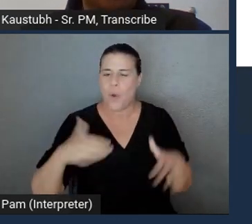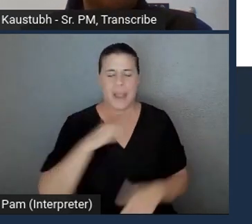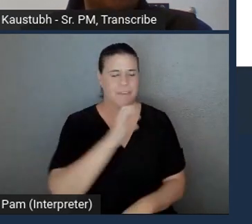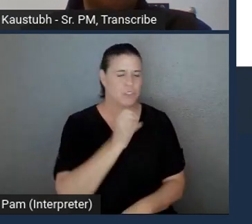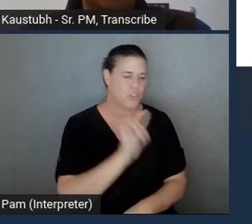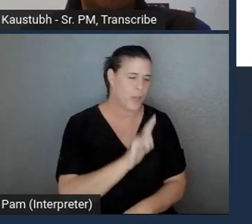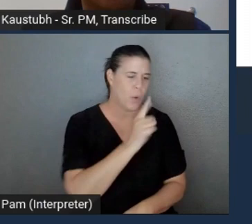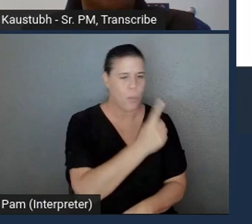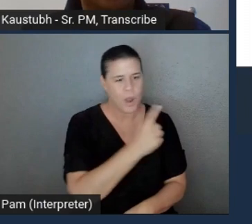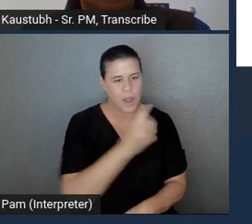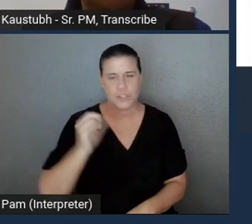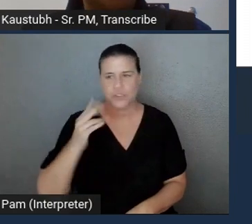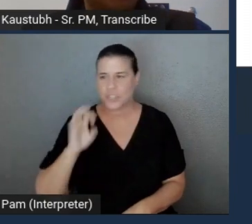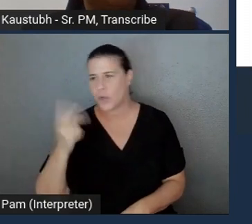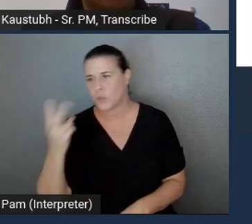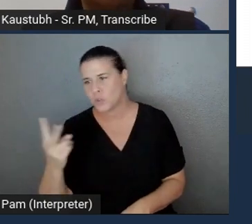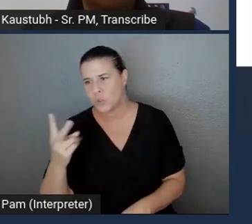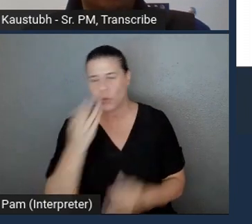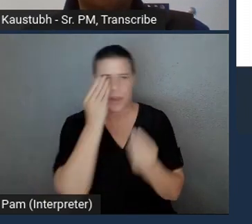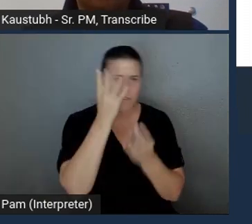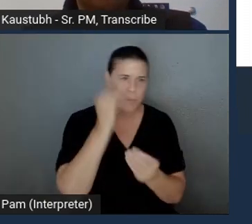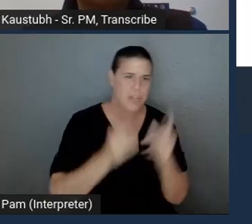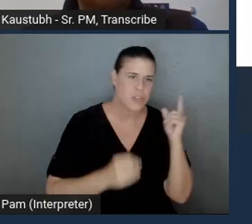with information on who is on what channel.